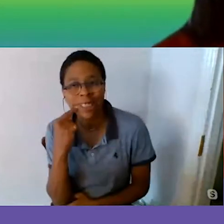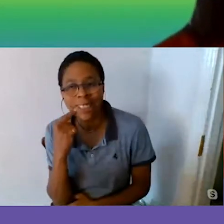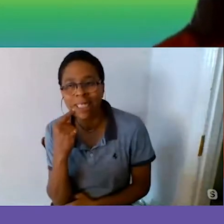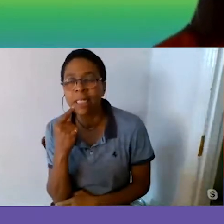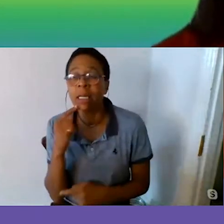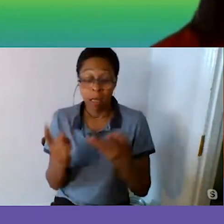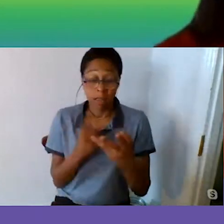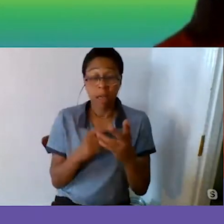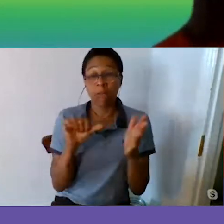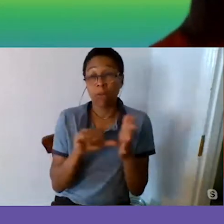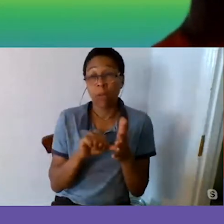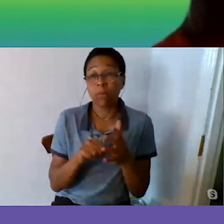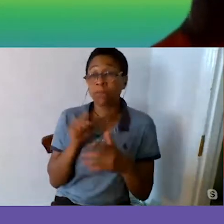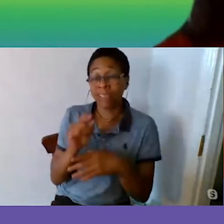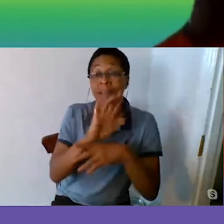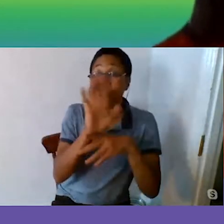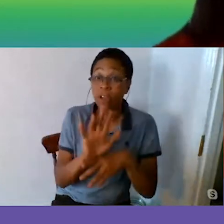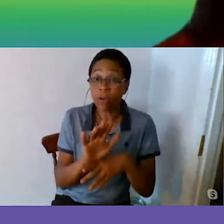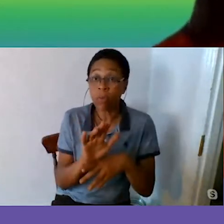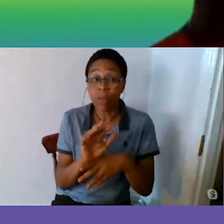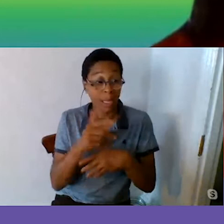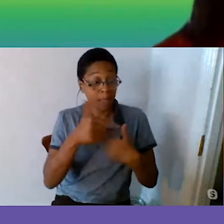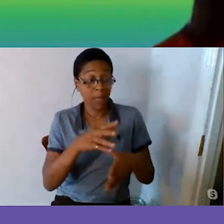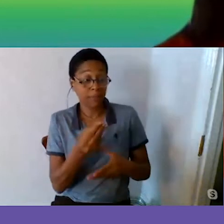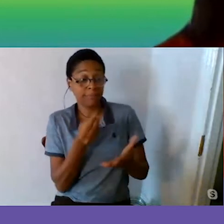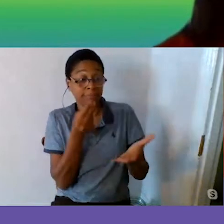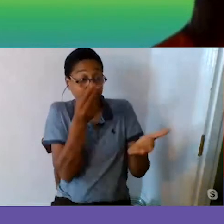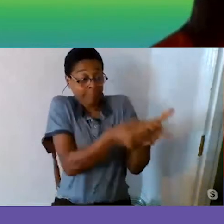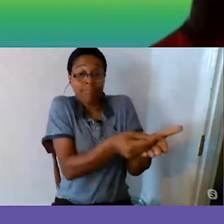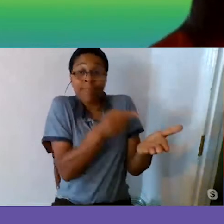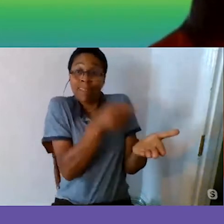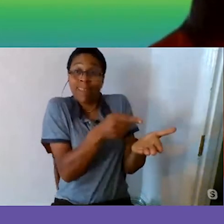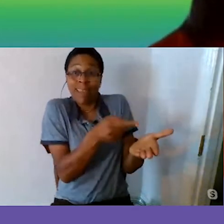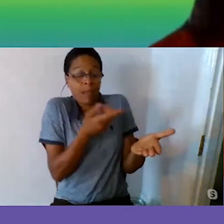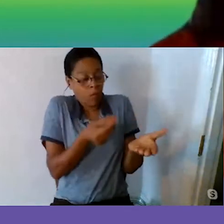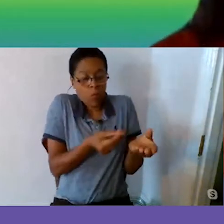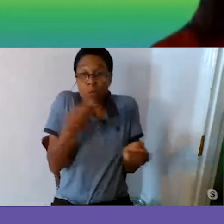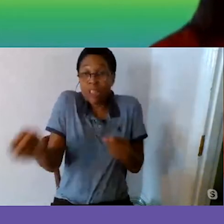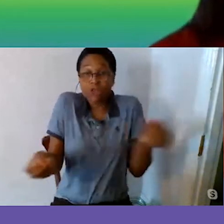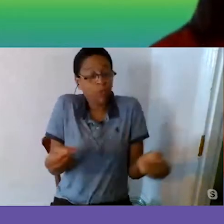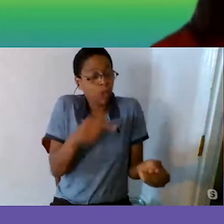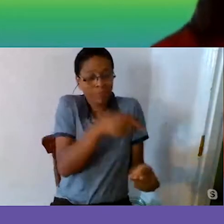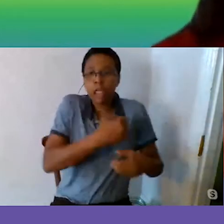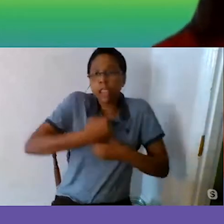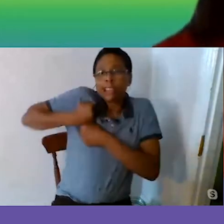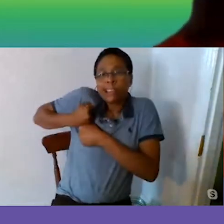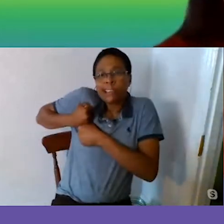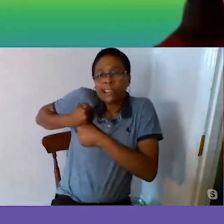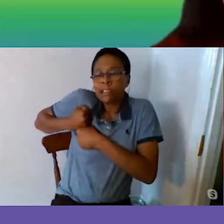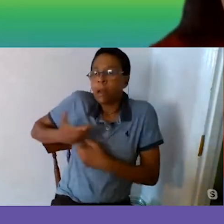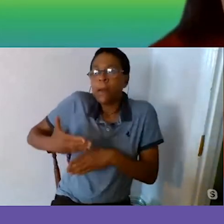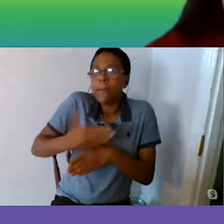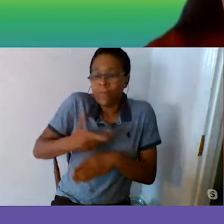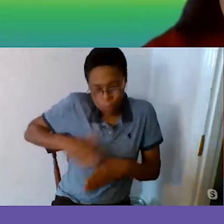with distributors. Those distributors, it's harder to get those content because they want large numbers up front, both in terms of cash and